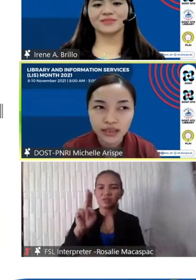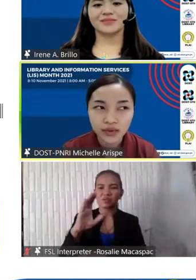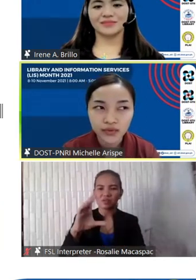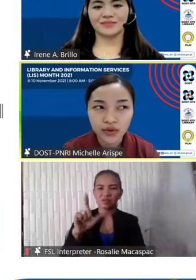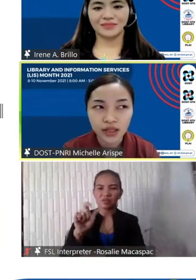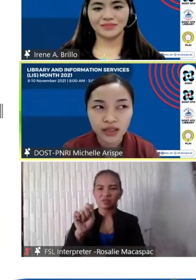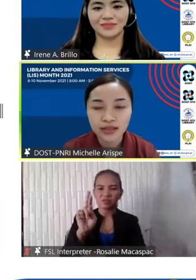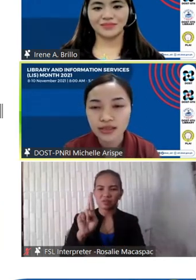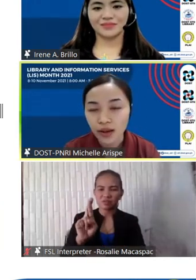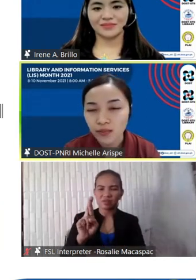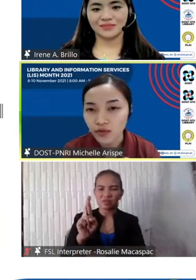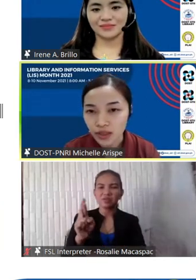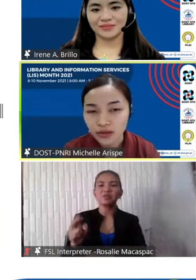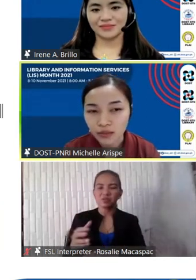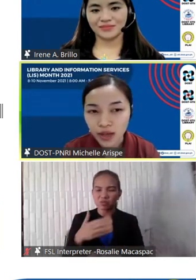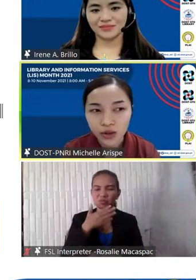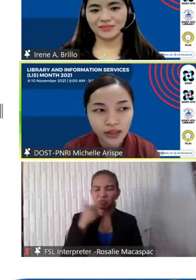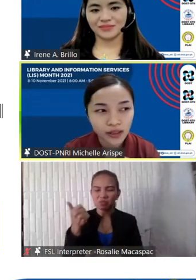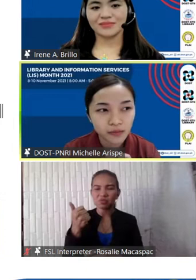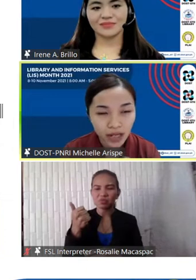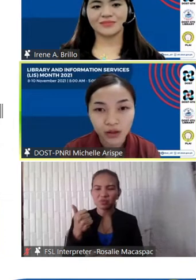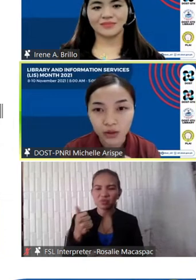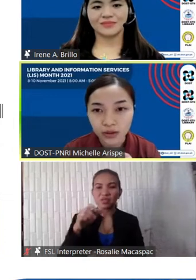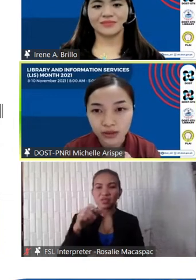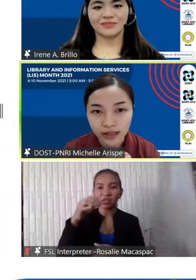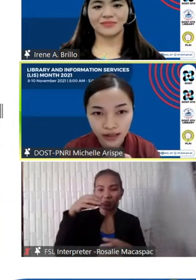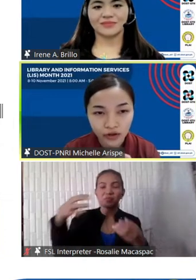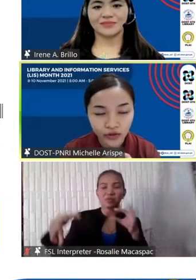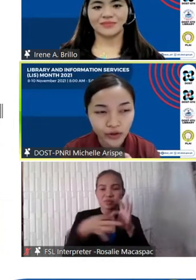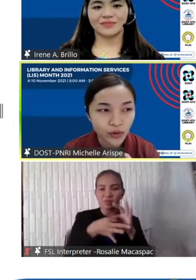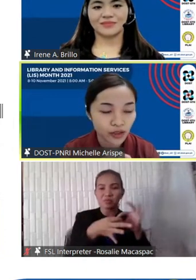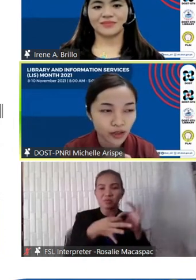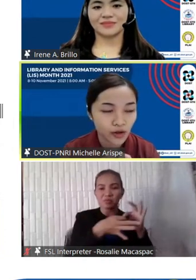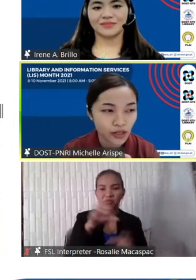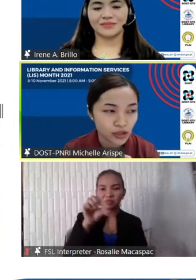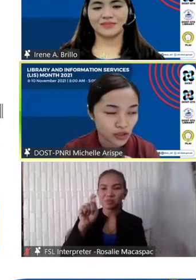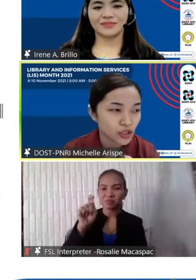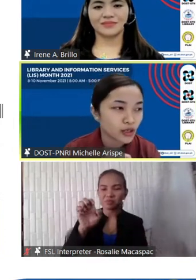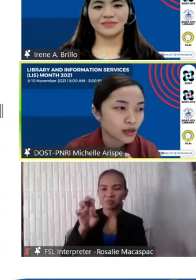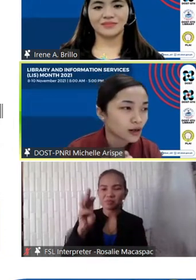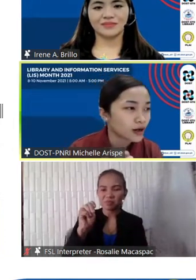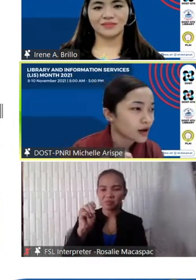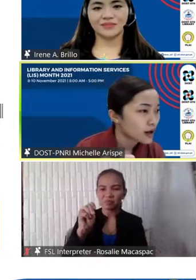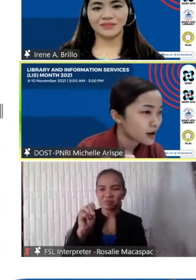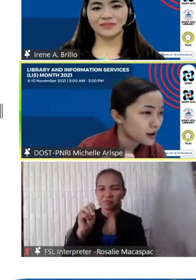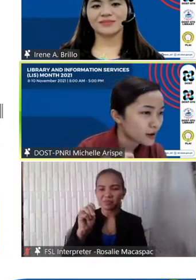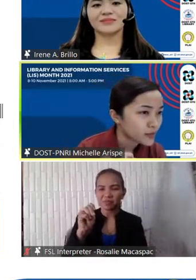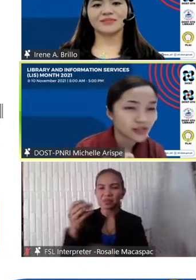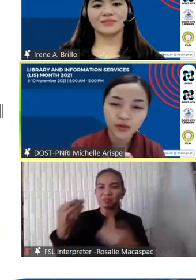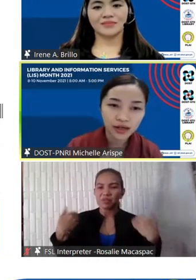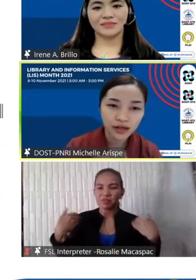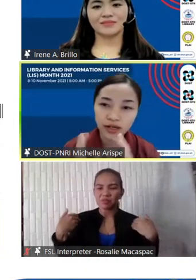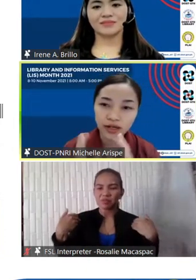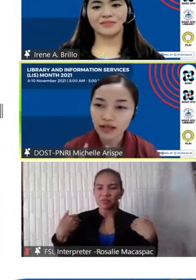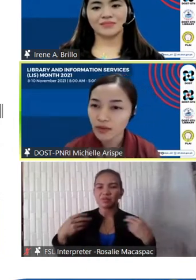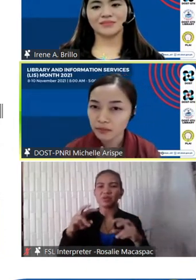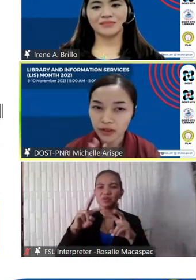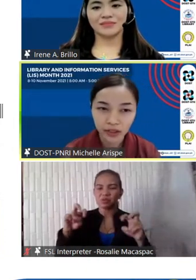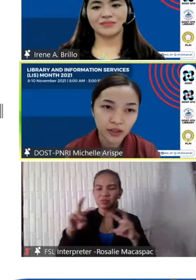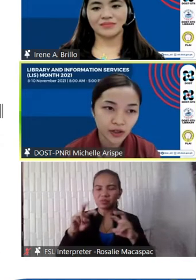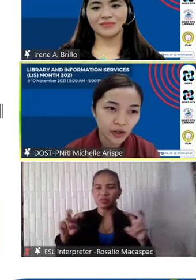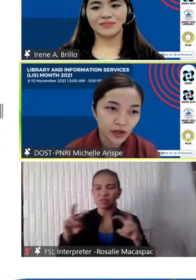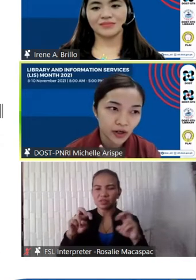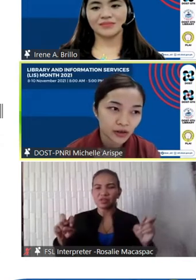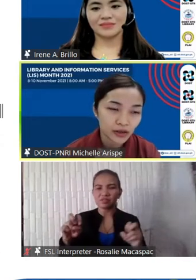most likely if you're in the STEM field, meron at meron talaga for nuclear research. So walang-wala